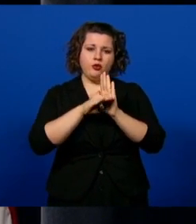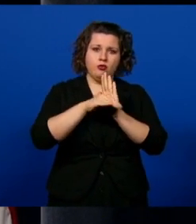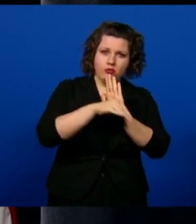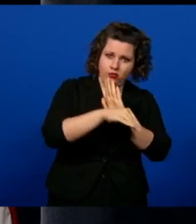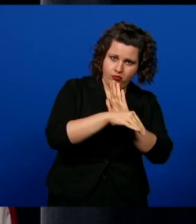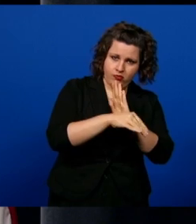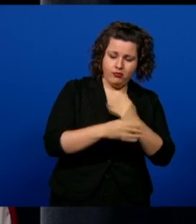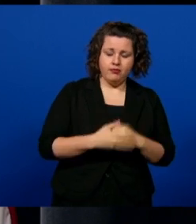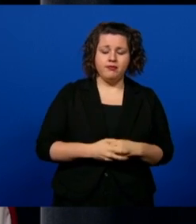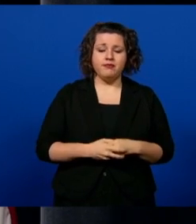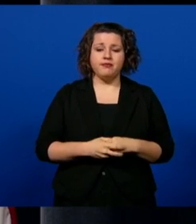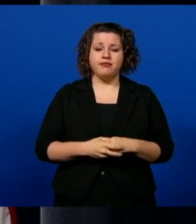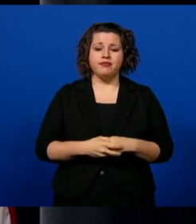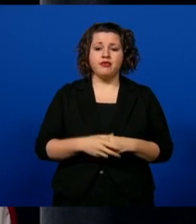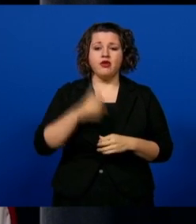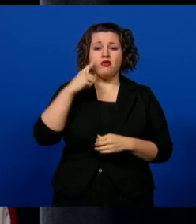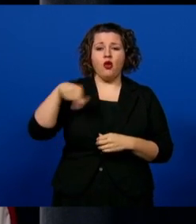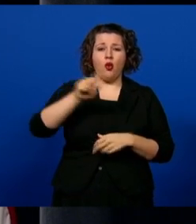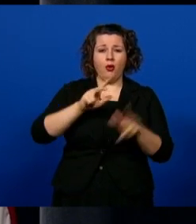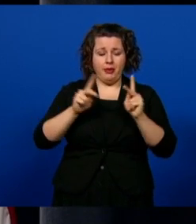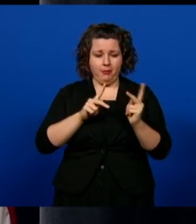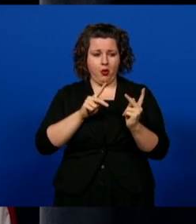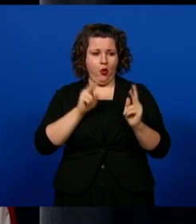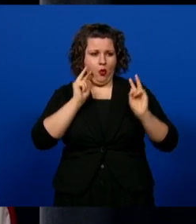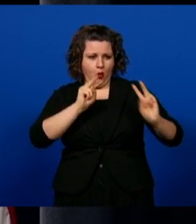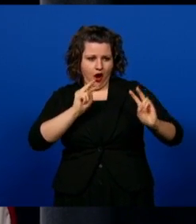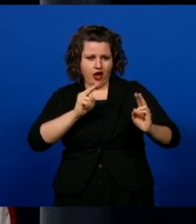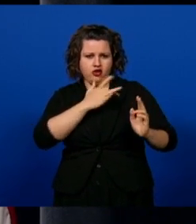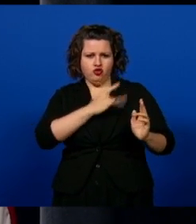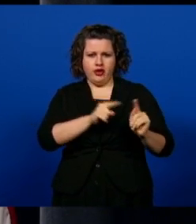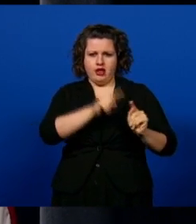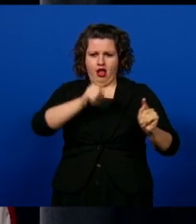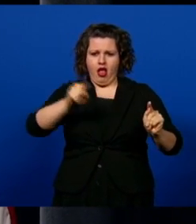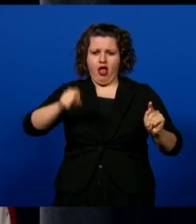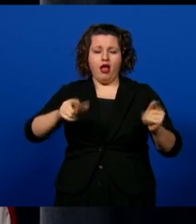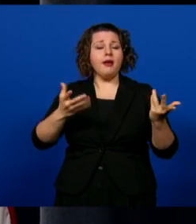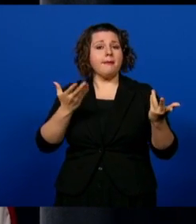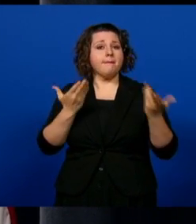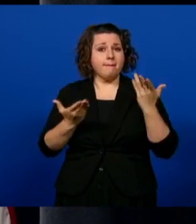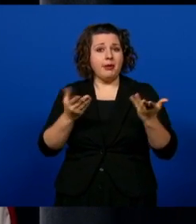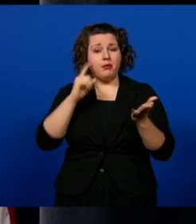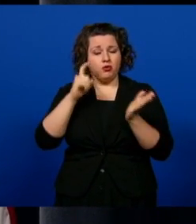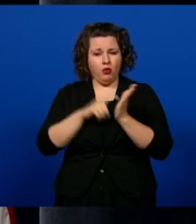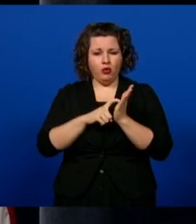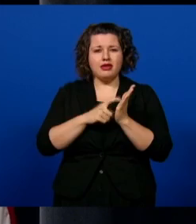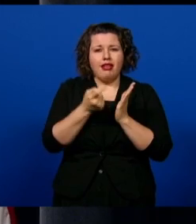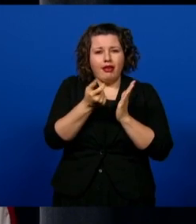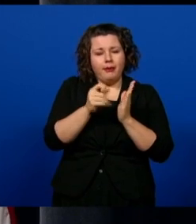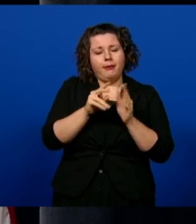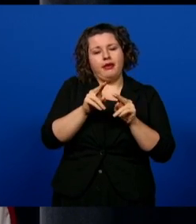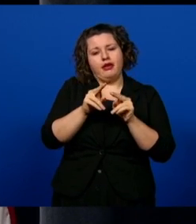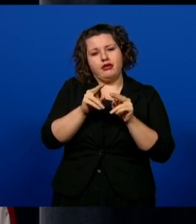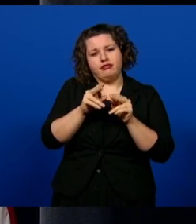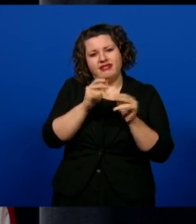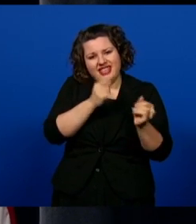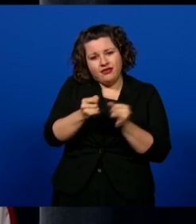continues. Those of you tracking the trends may have noticed a slight decrease in the numbers of individuals tested, and